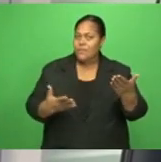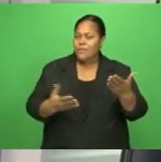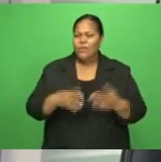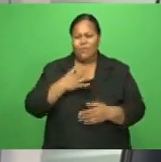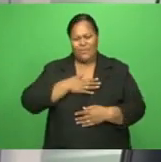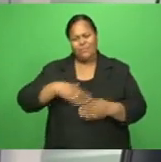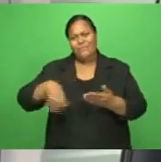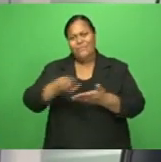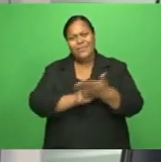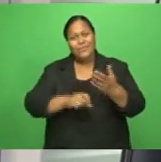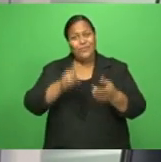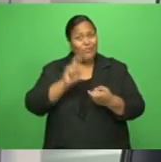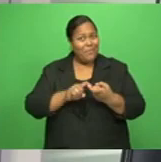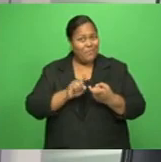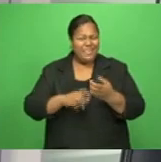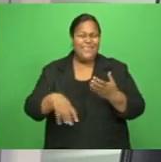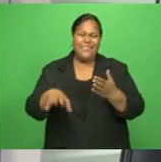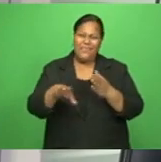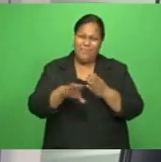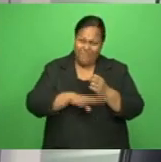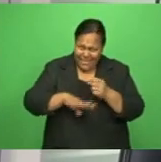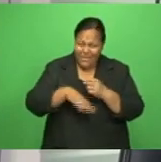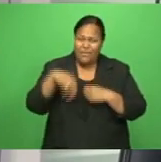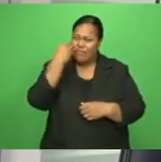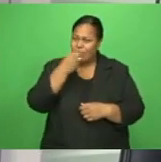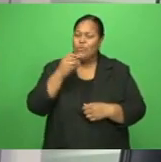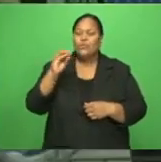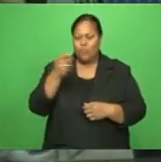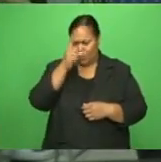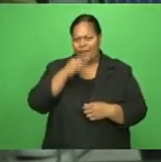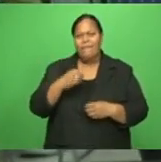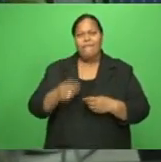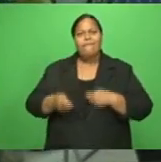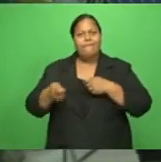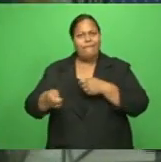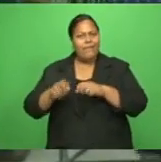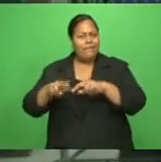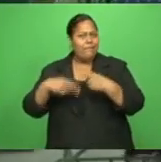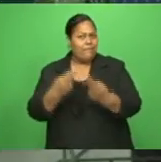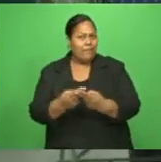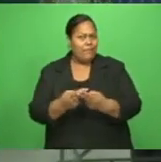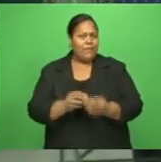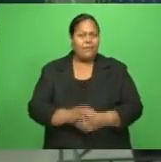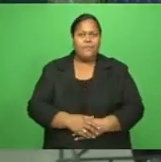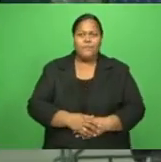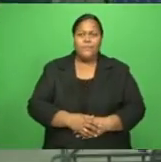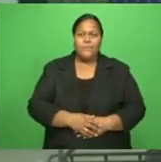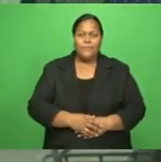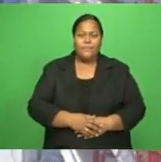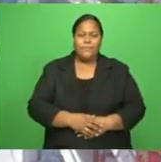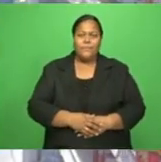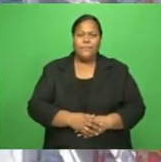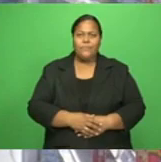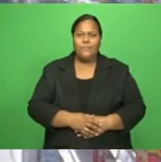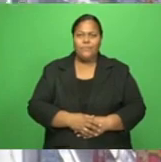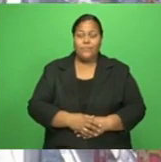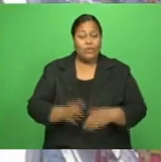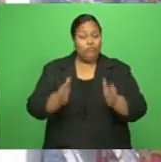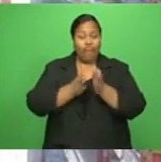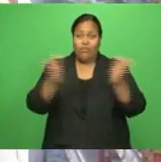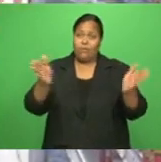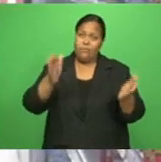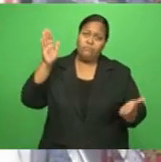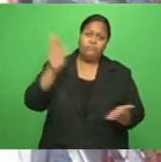that, as I have said, just to put food on the table for the family. According to Shandil, there is a general decline in the demand for the